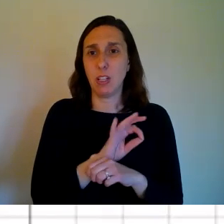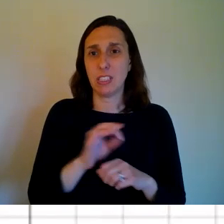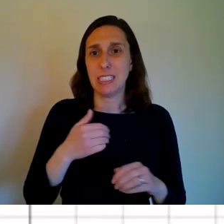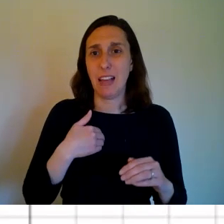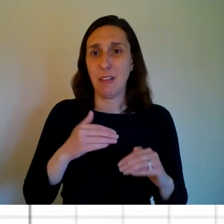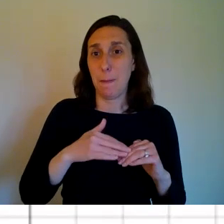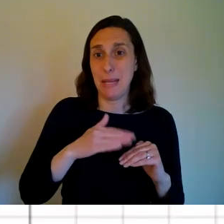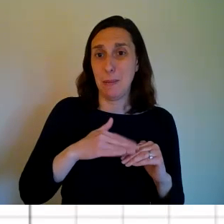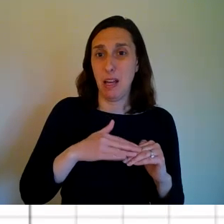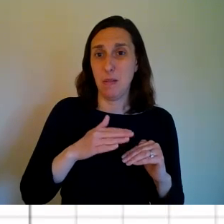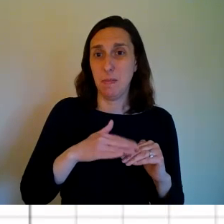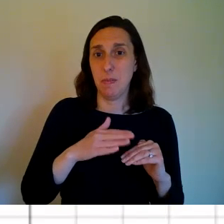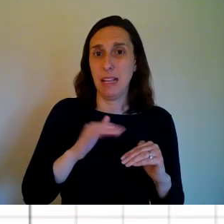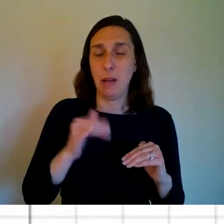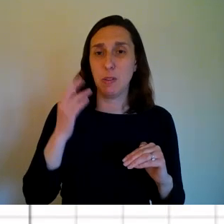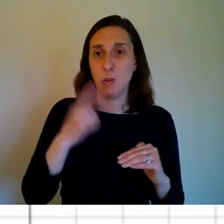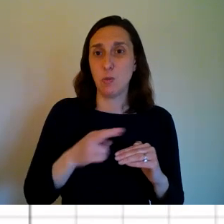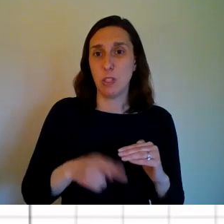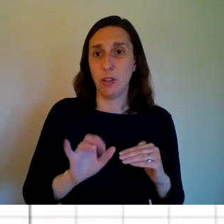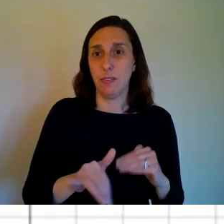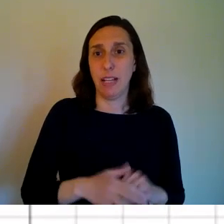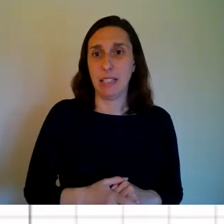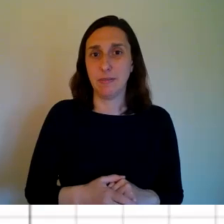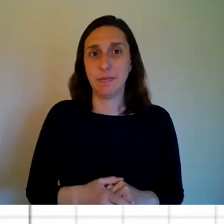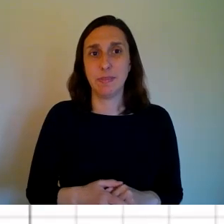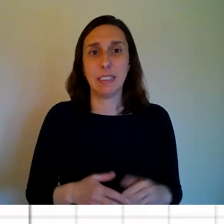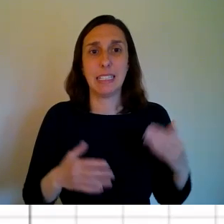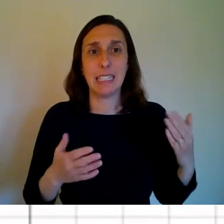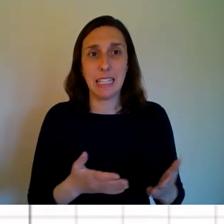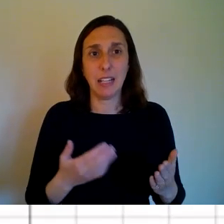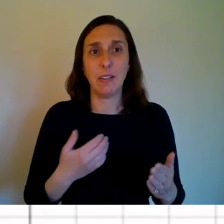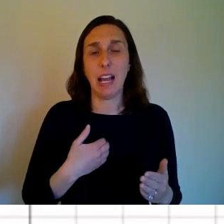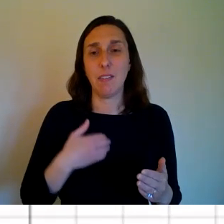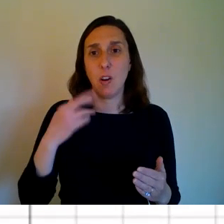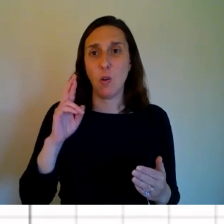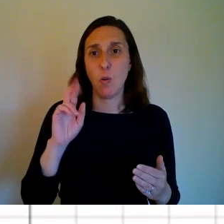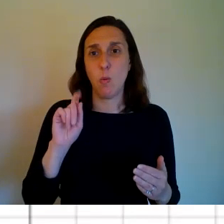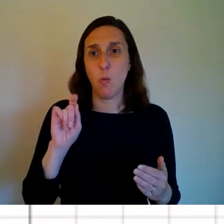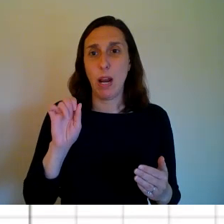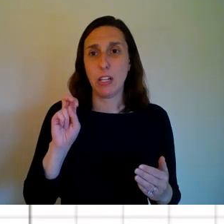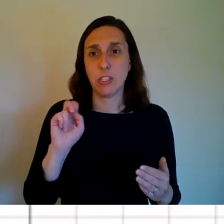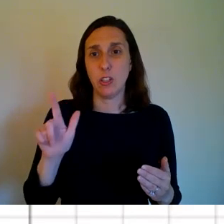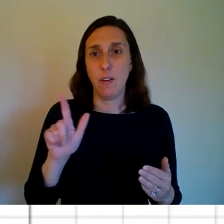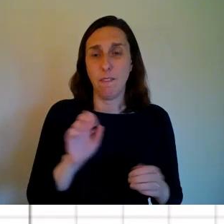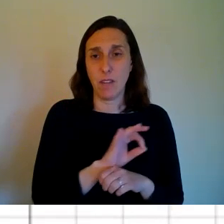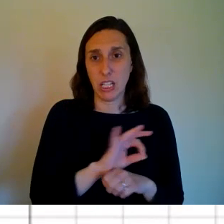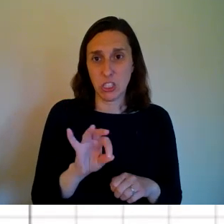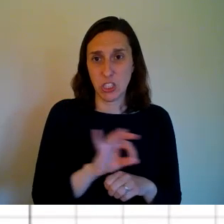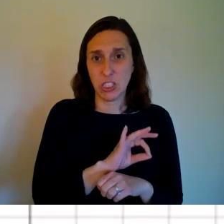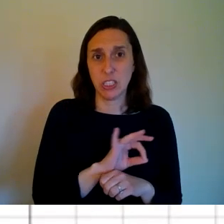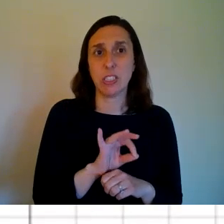of the results of it. And then here we have a rational function that has